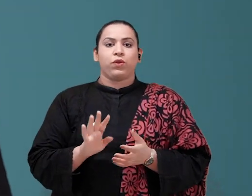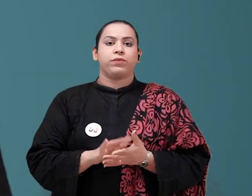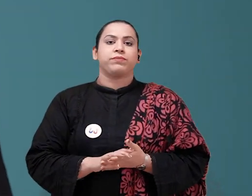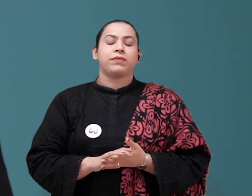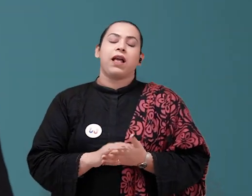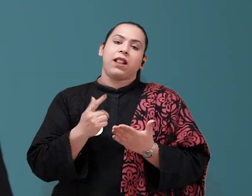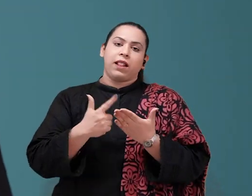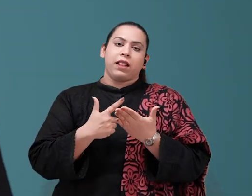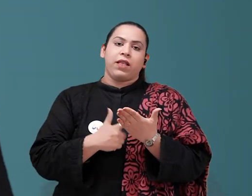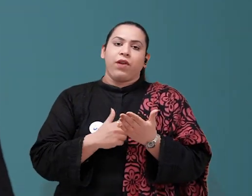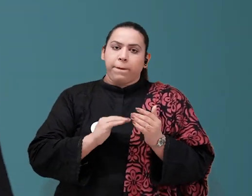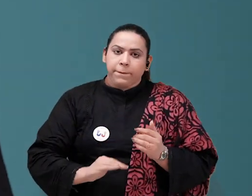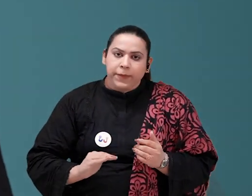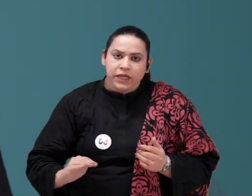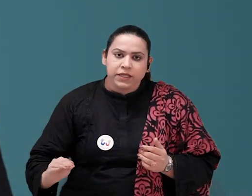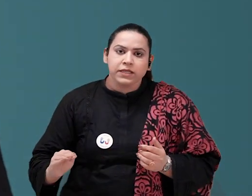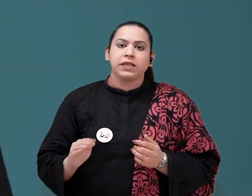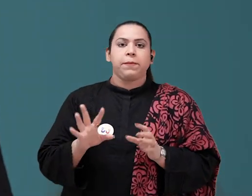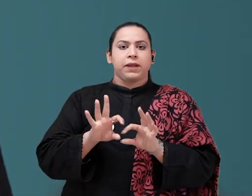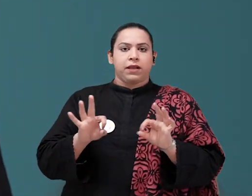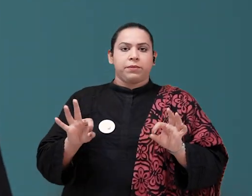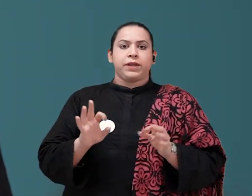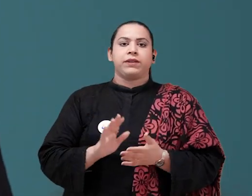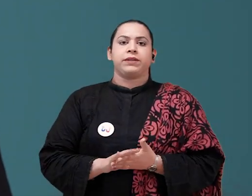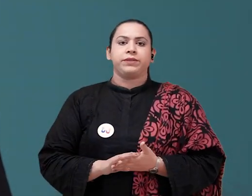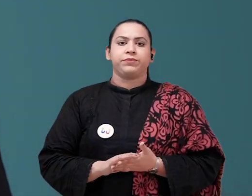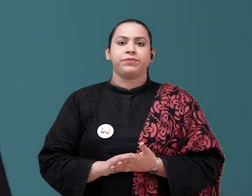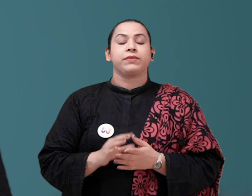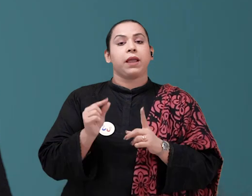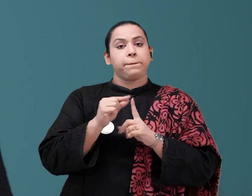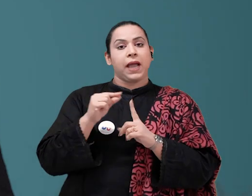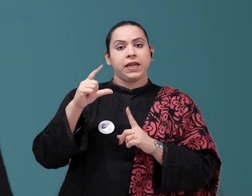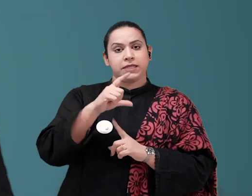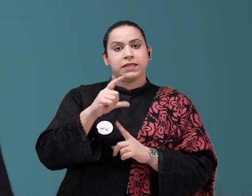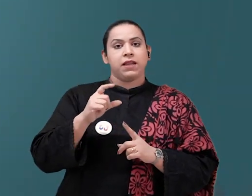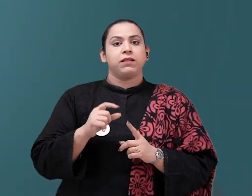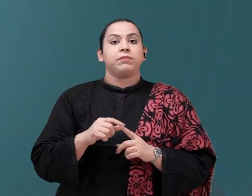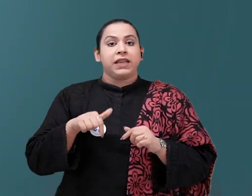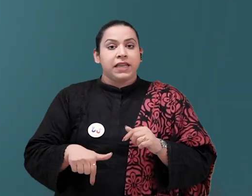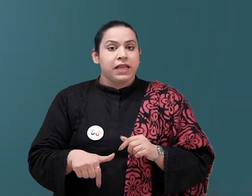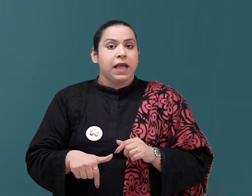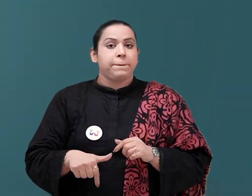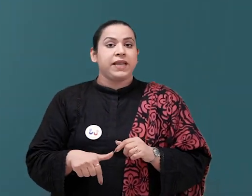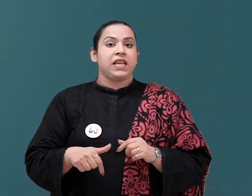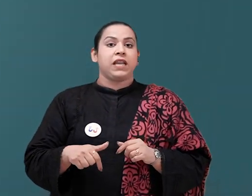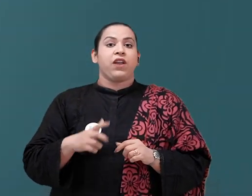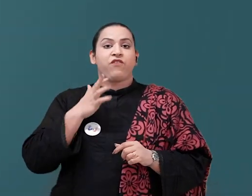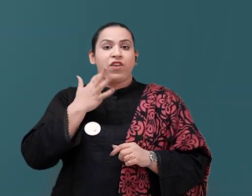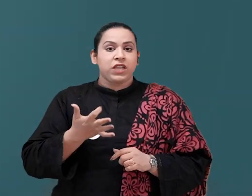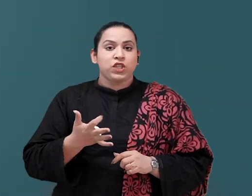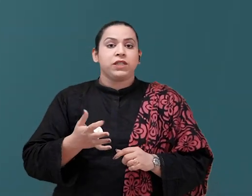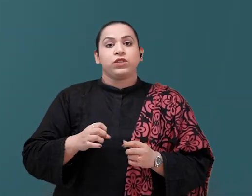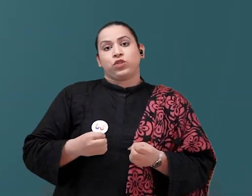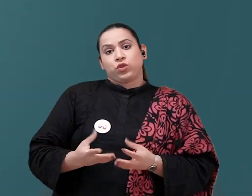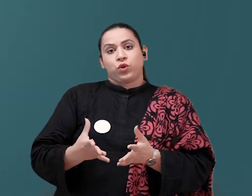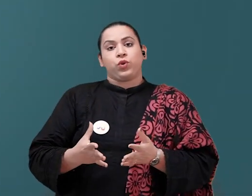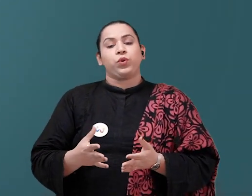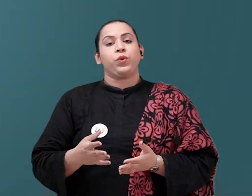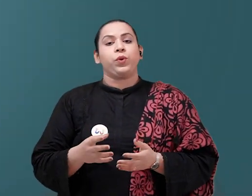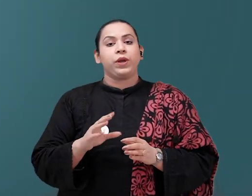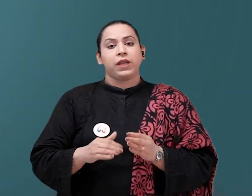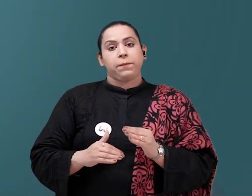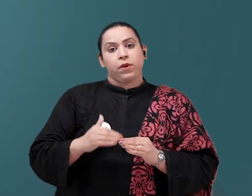this trend is starting to To promote a game like this. And if look from international communities, there is